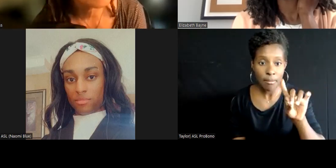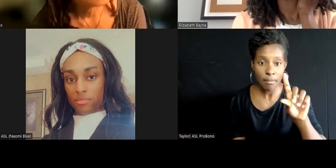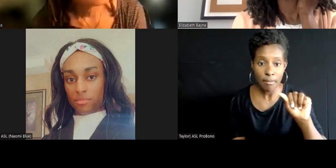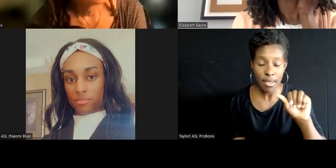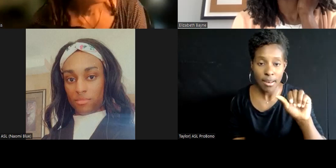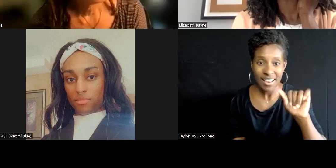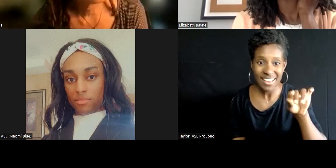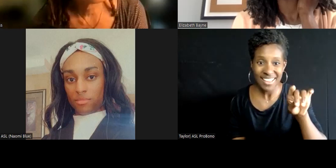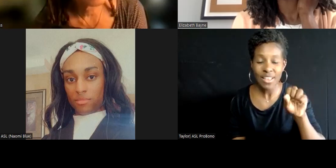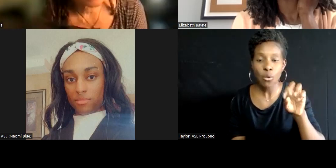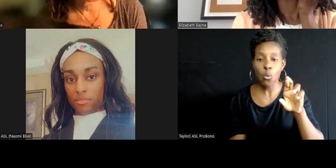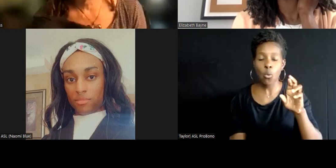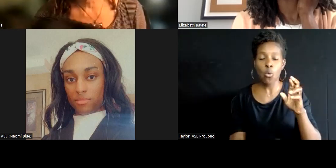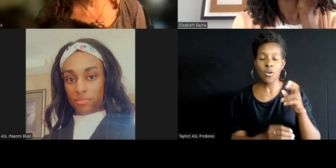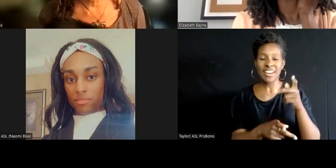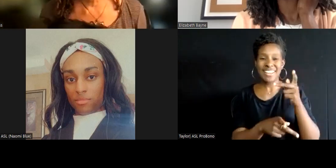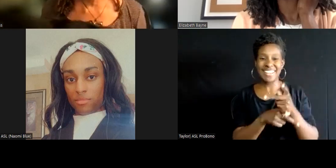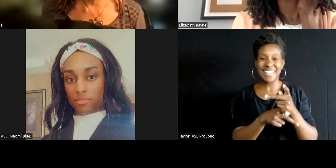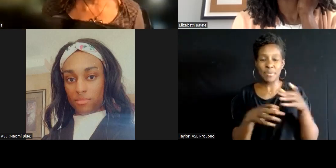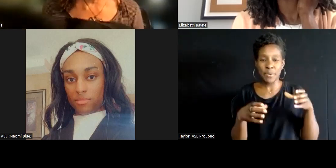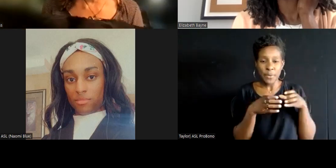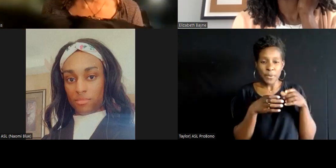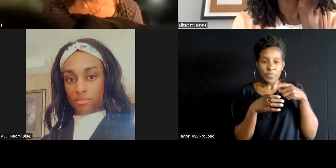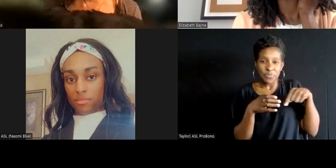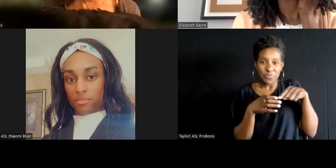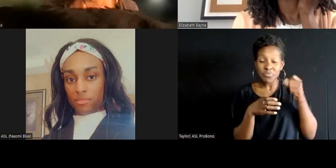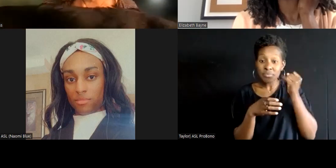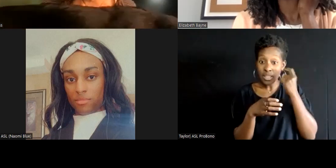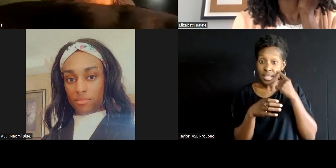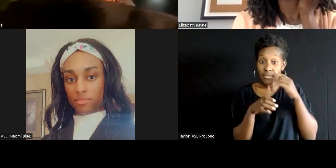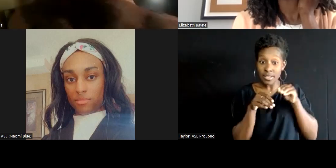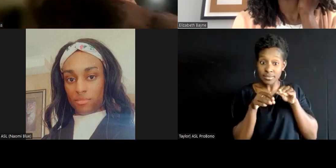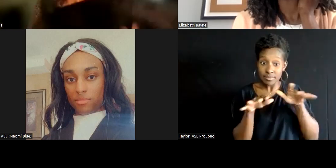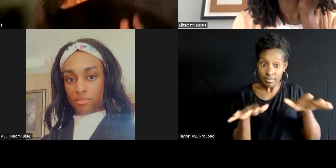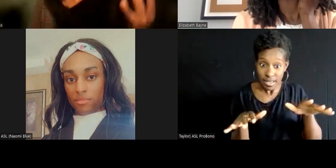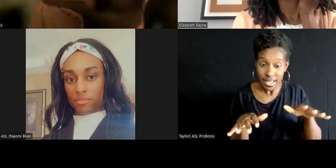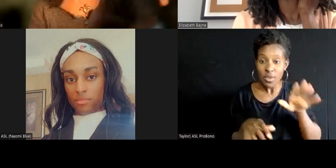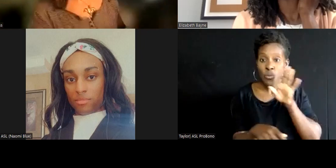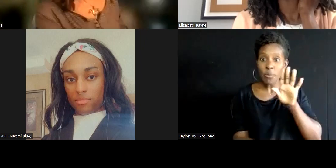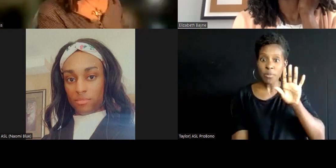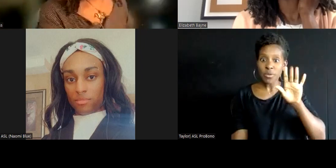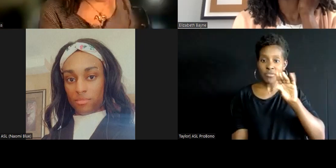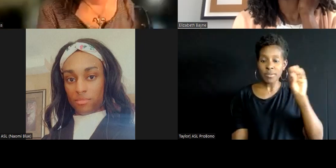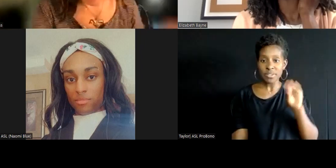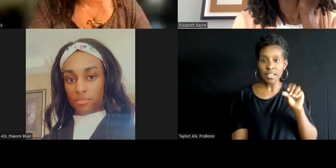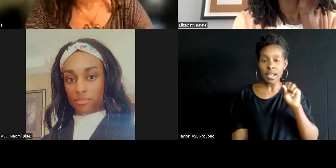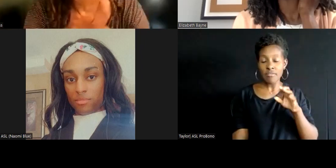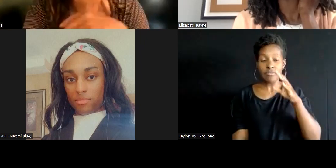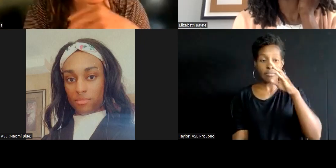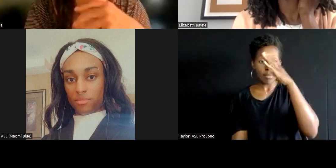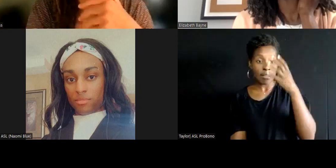expanded Medicaid in South Carolina, 25% of the state, not just Black people, but Black and white people, sorry, it's my cat,